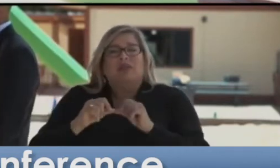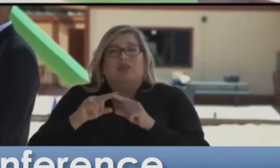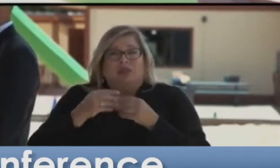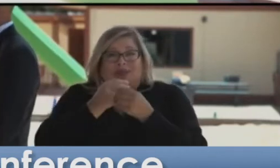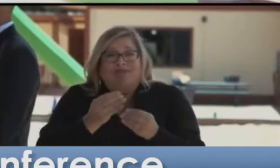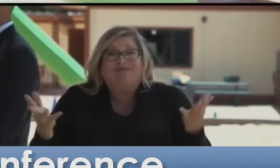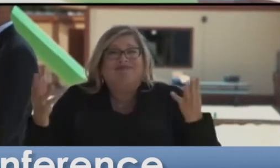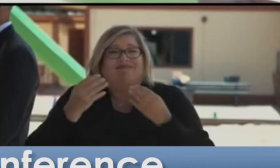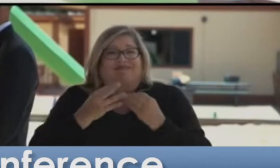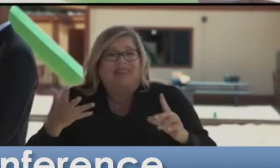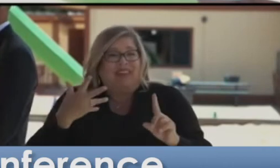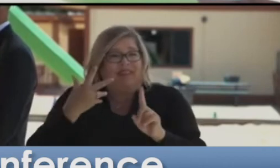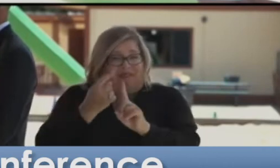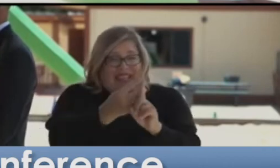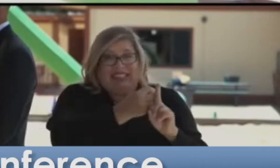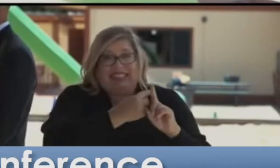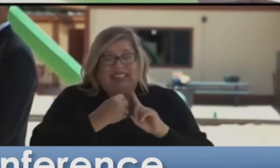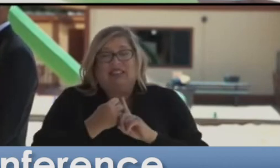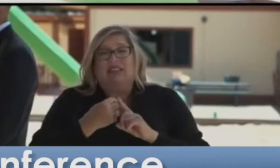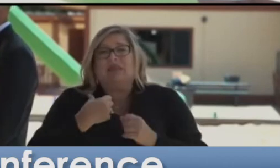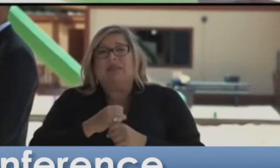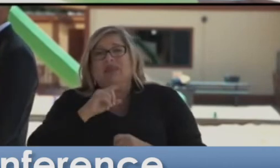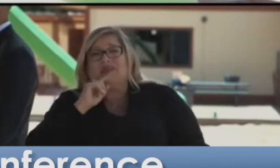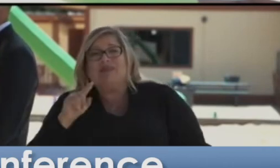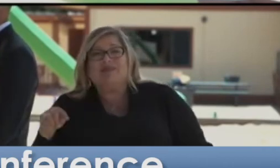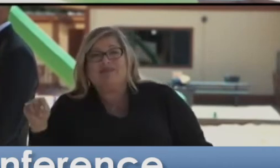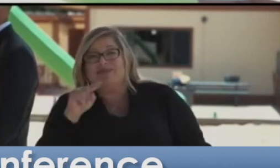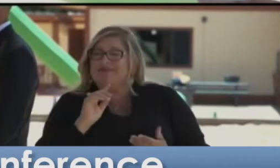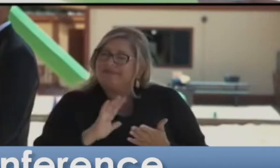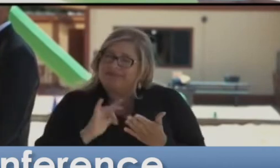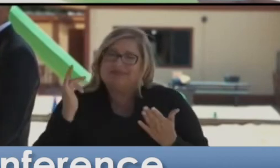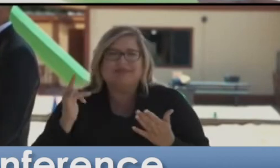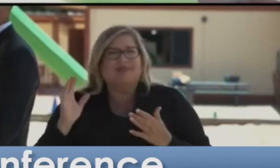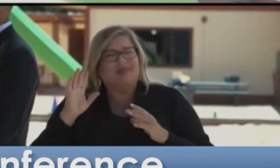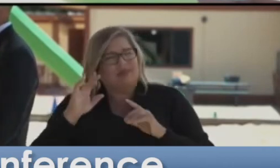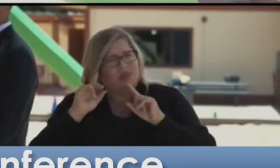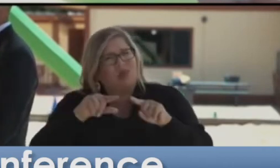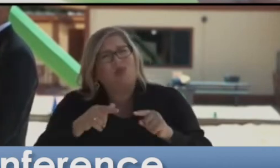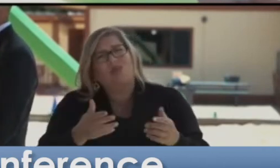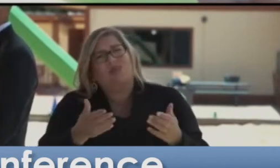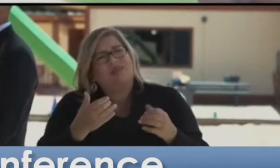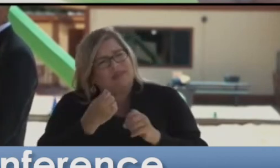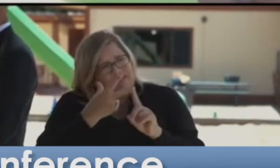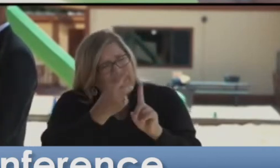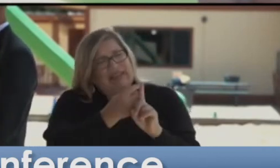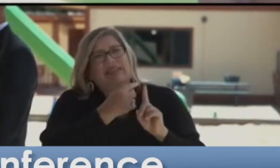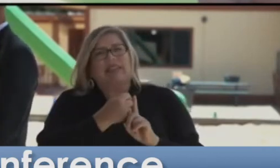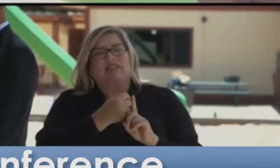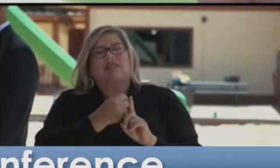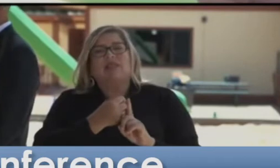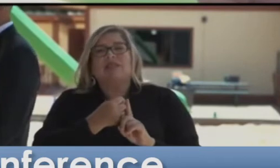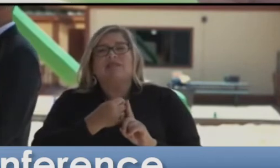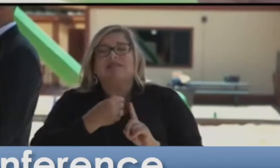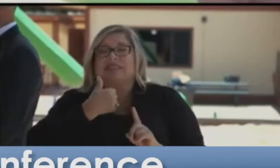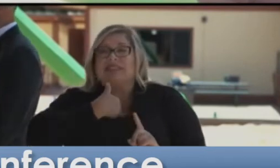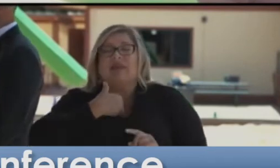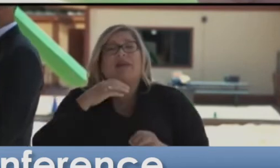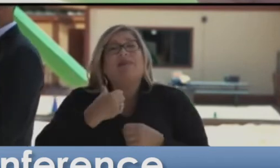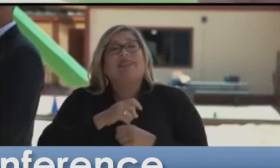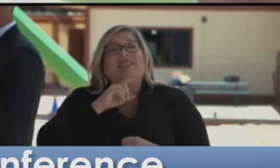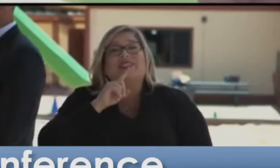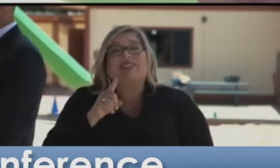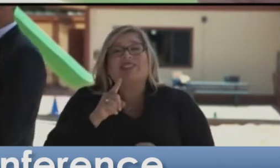administration, continue to see people take advantage of the opportunity to get vaccinated, then there's no question Plan